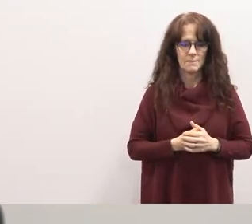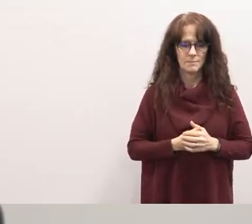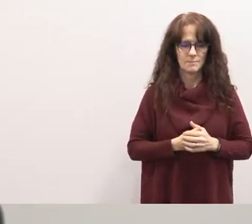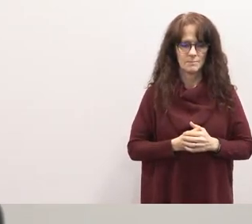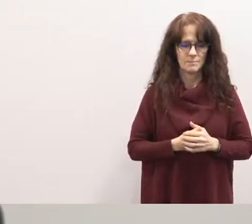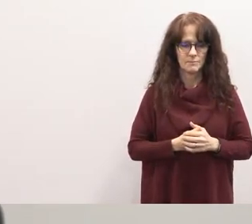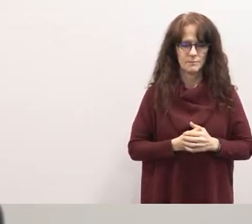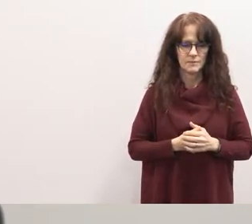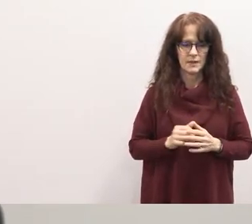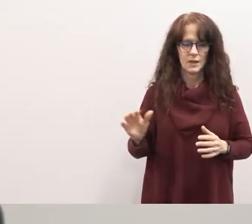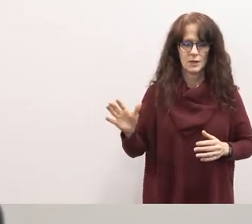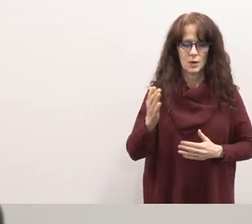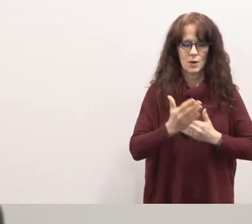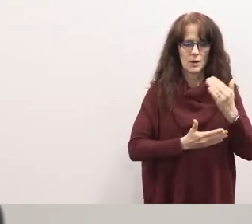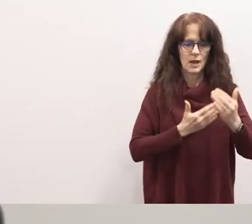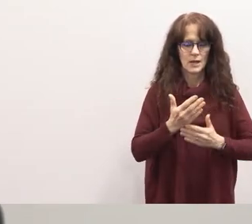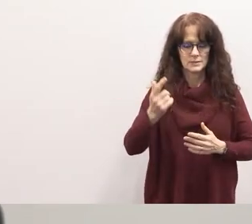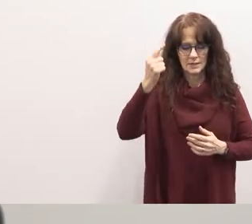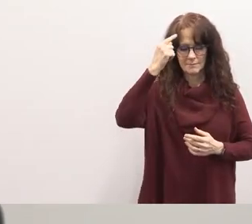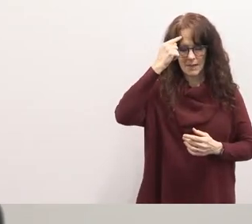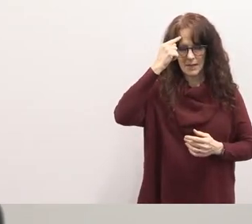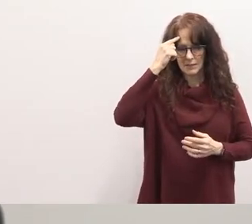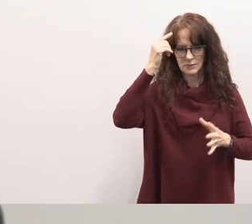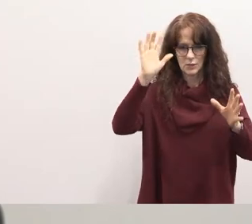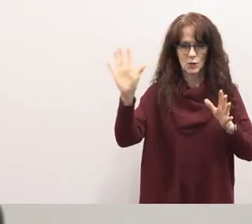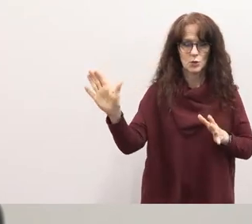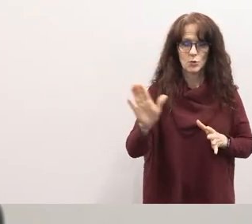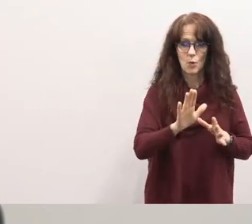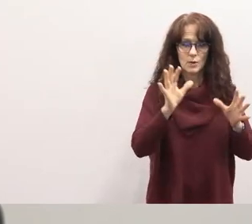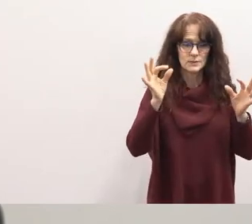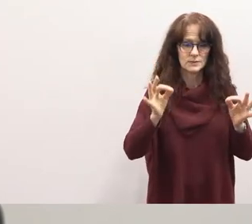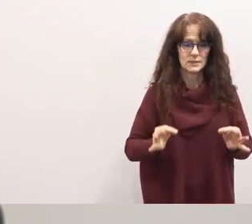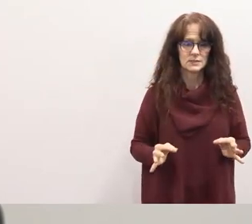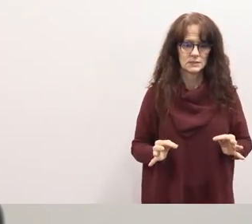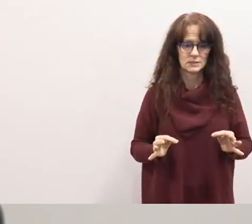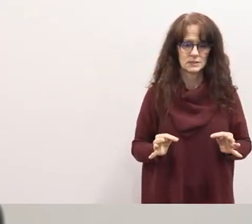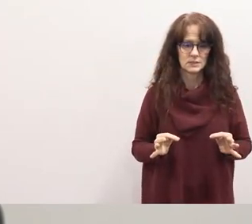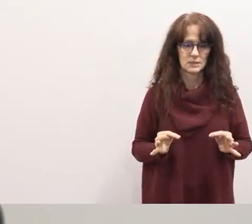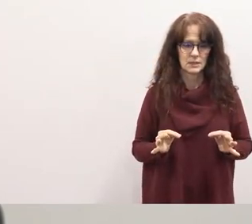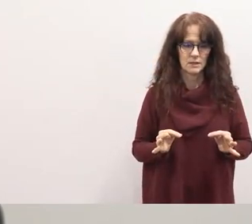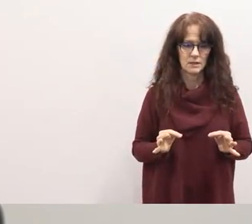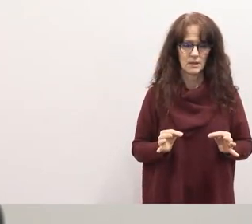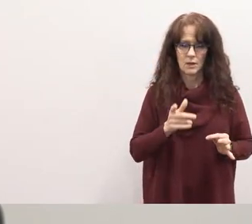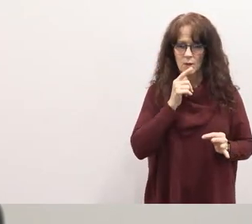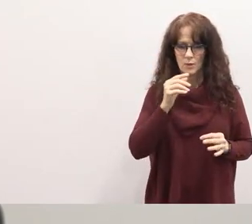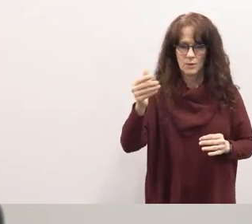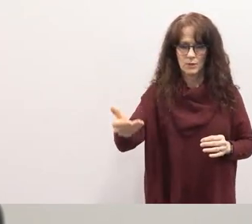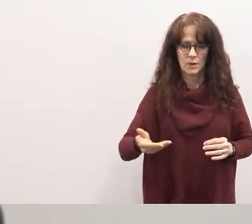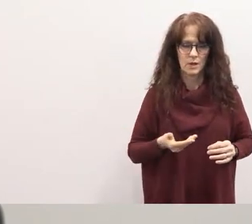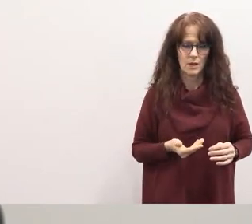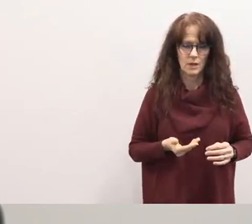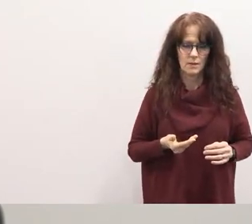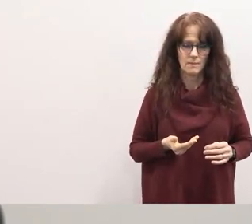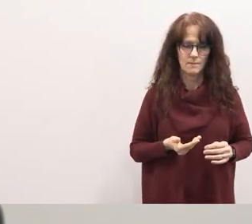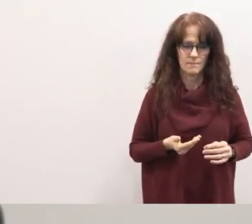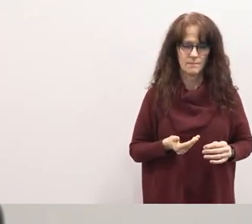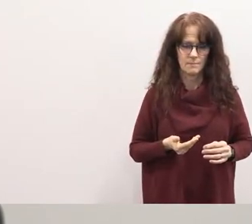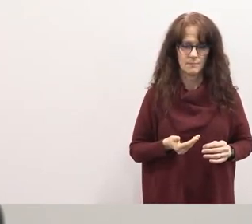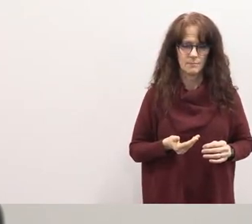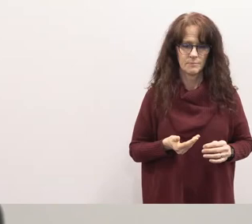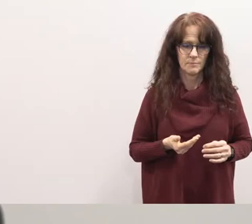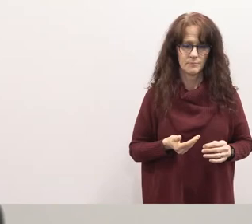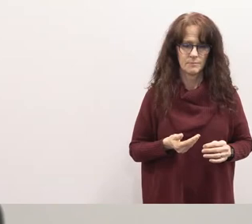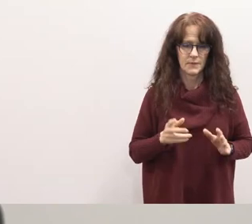your hands, your minds, your decisions of who you hire